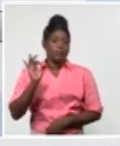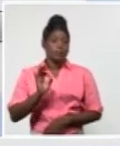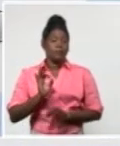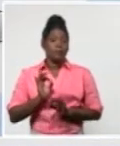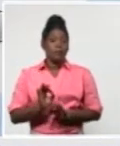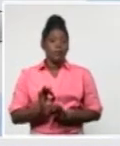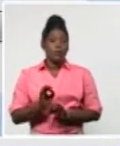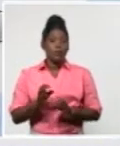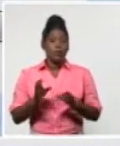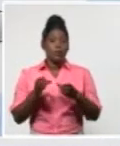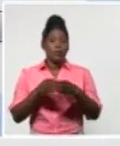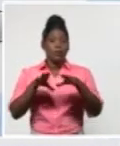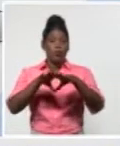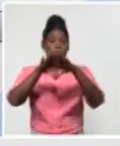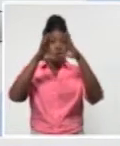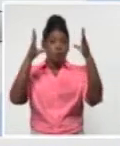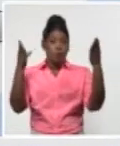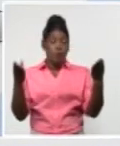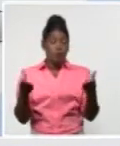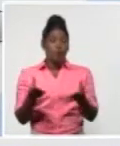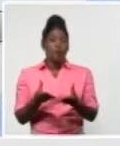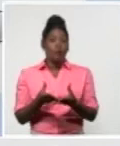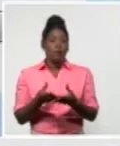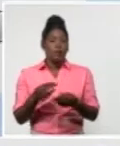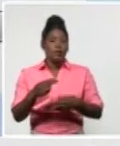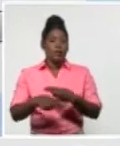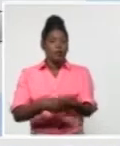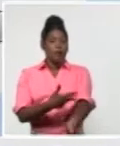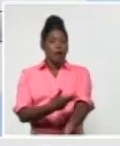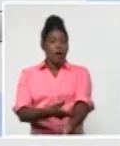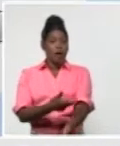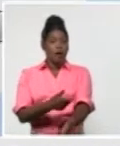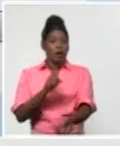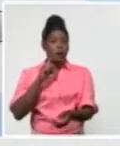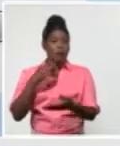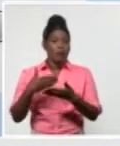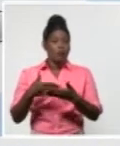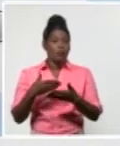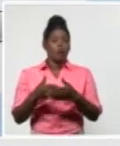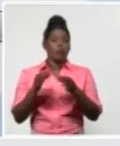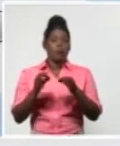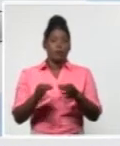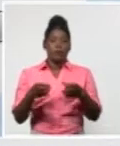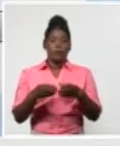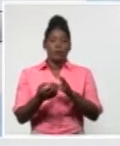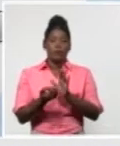50.99% of all the cases reported in the world.